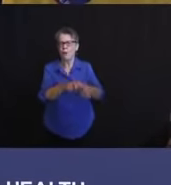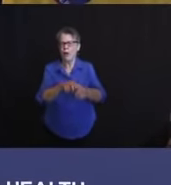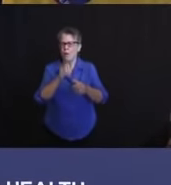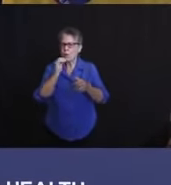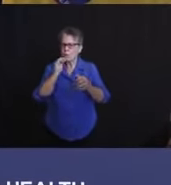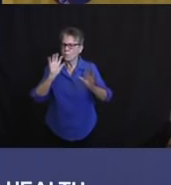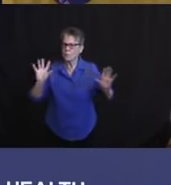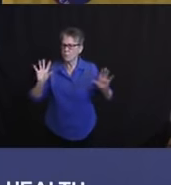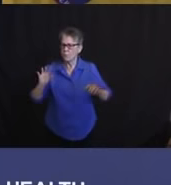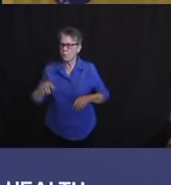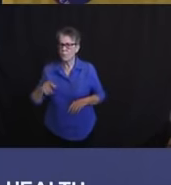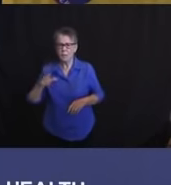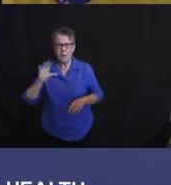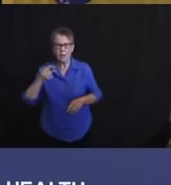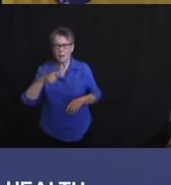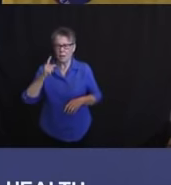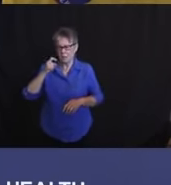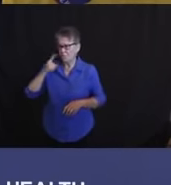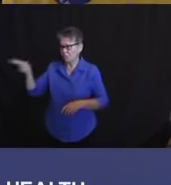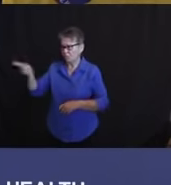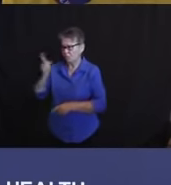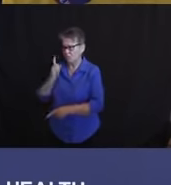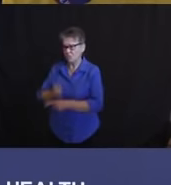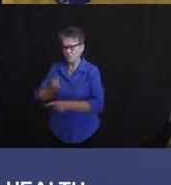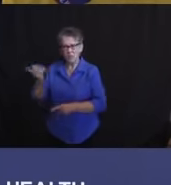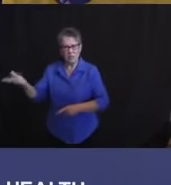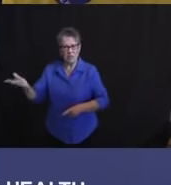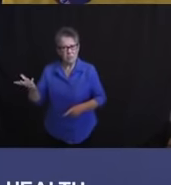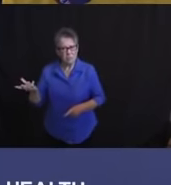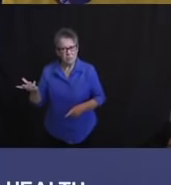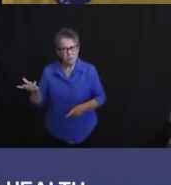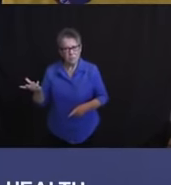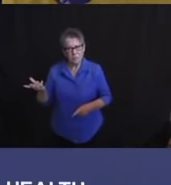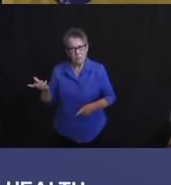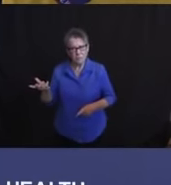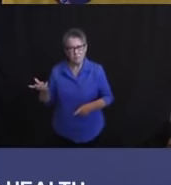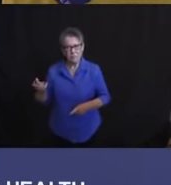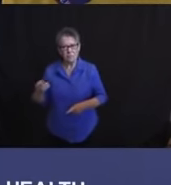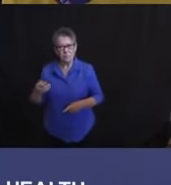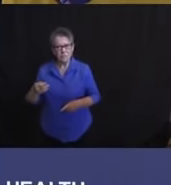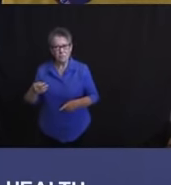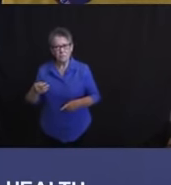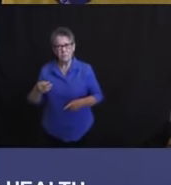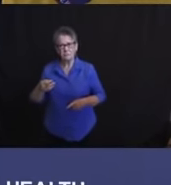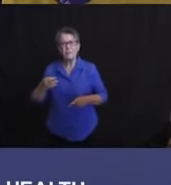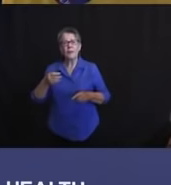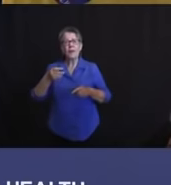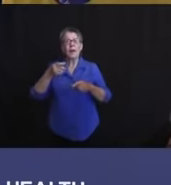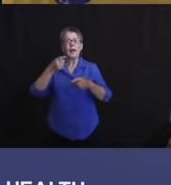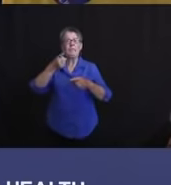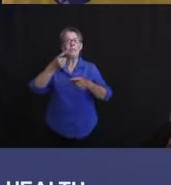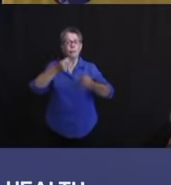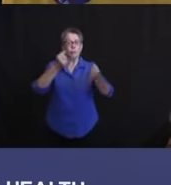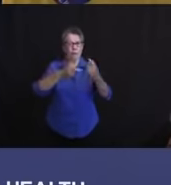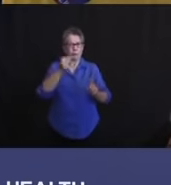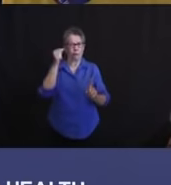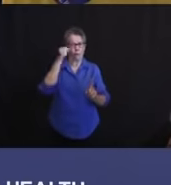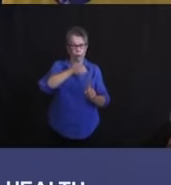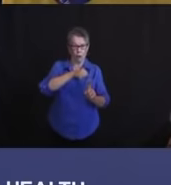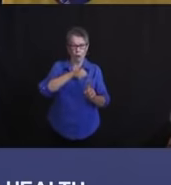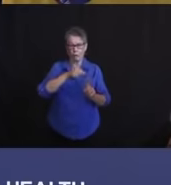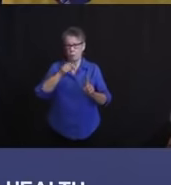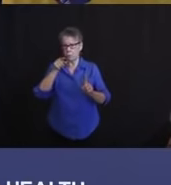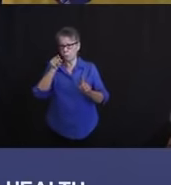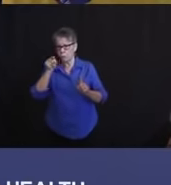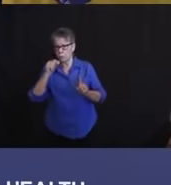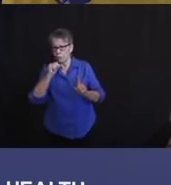who is impaired driving. There are so many different ways now that you can avoid that. We'll start over here, Matt. A